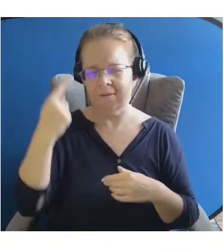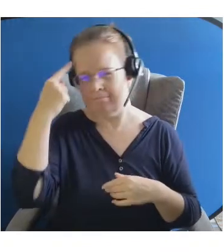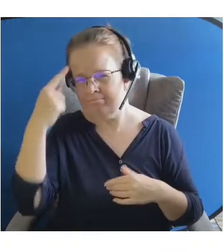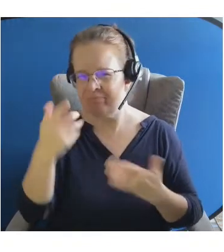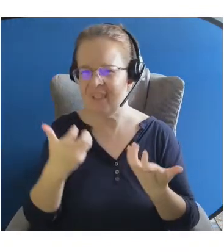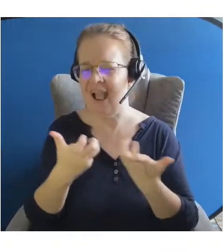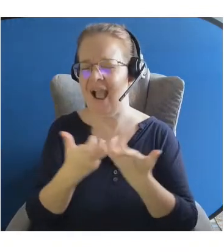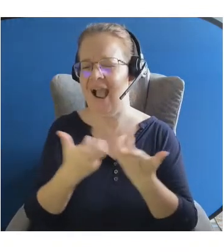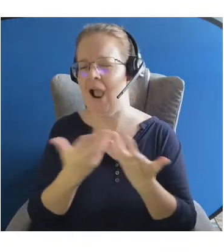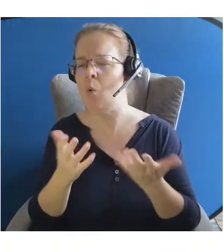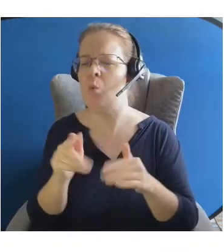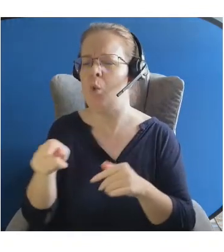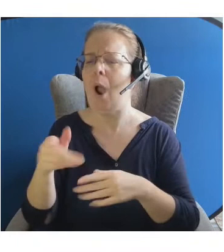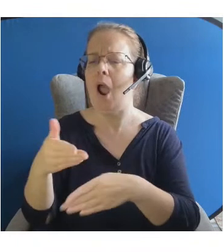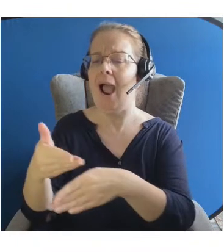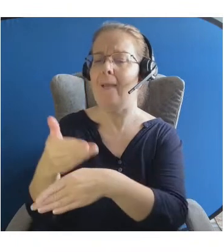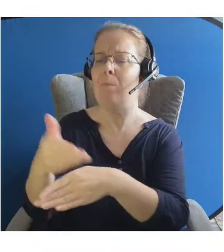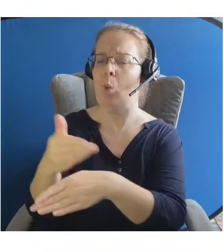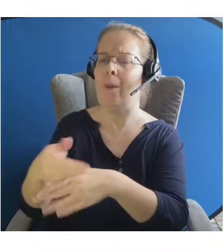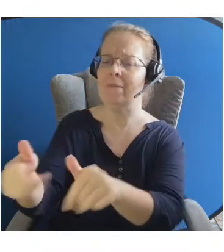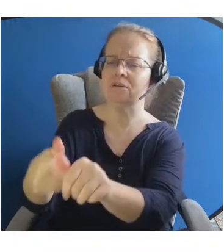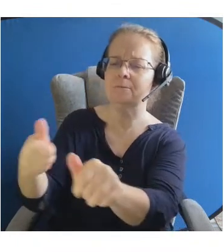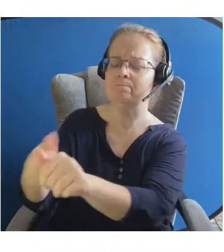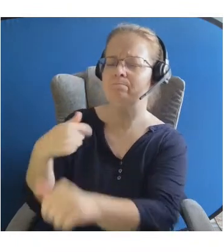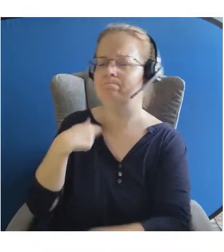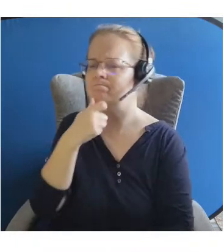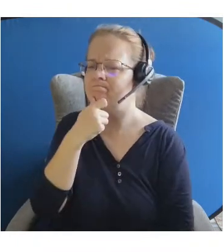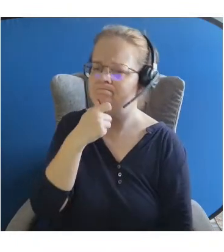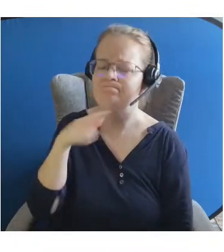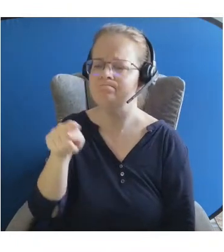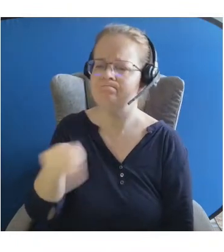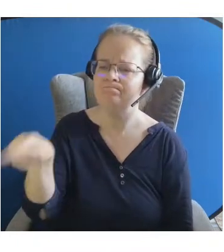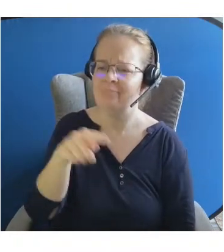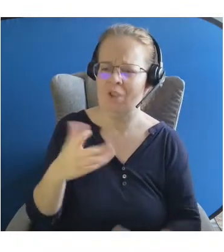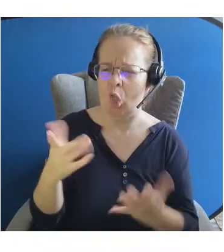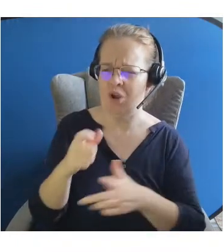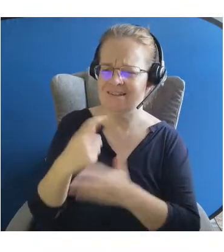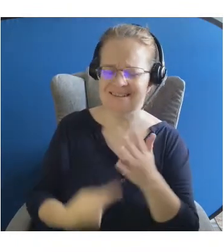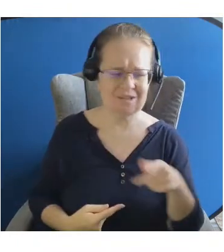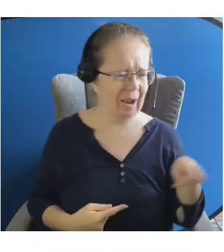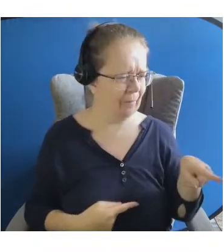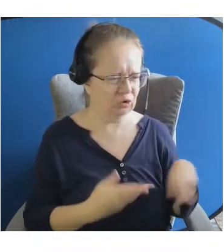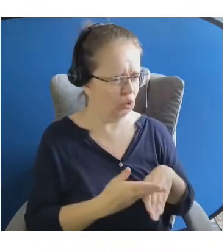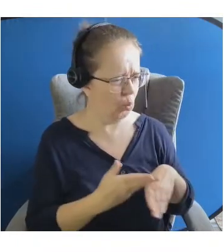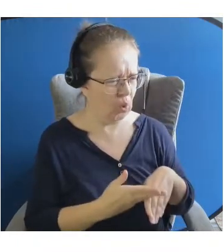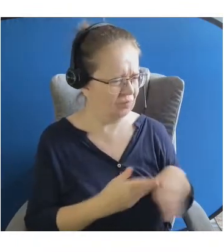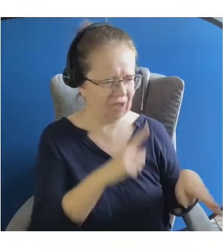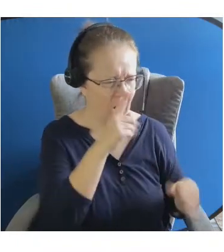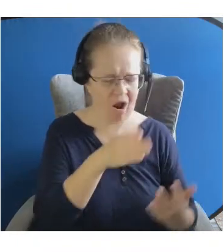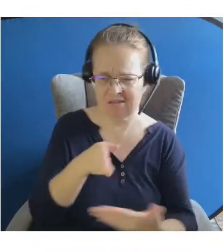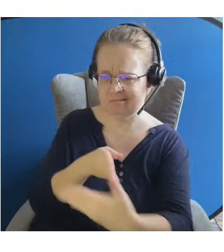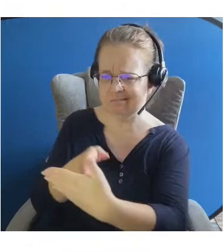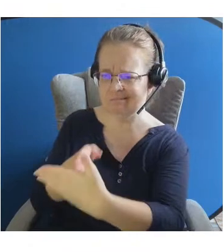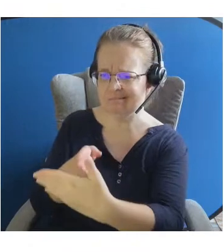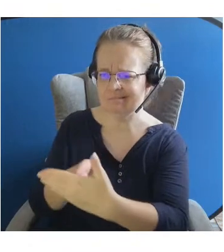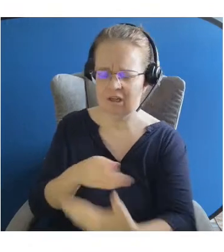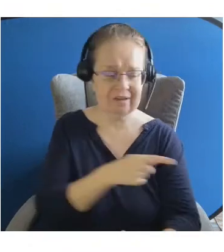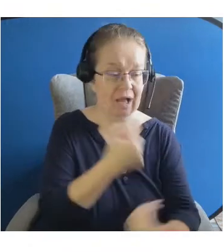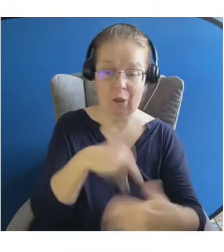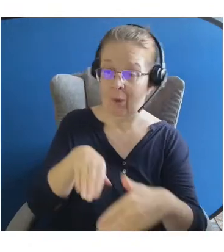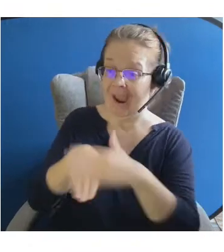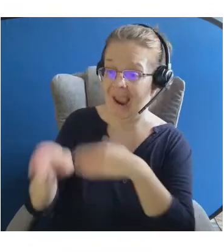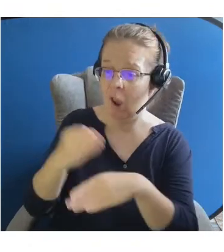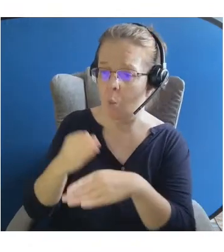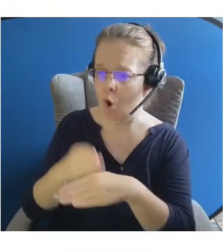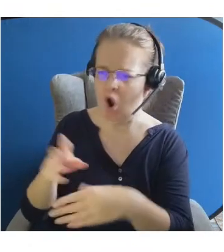lens is to look at employment. And certainly, we know that a lot of disabled people are not in work, can't get into work, can't stay in work. I think that's a huge gap that